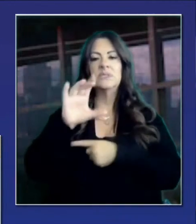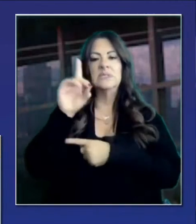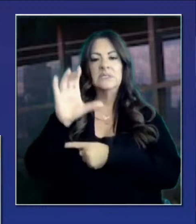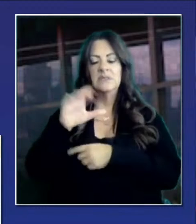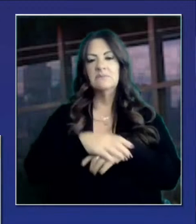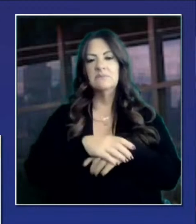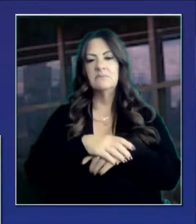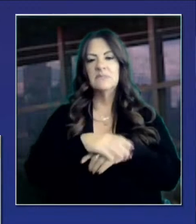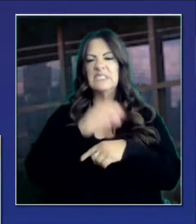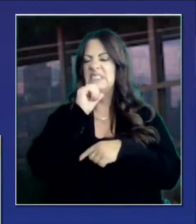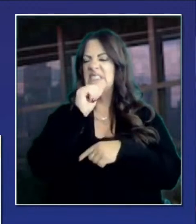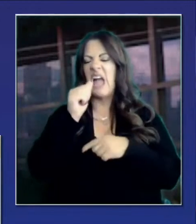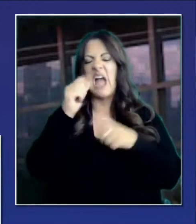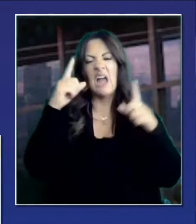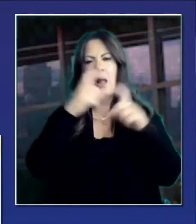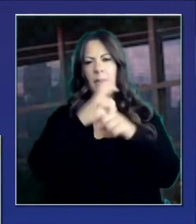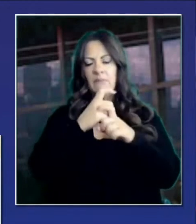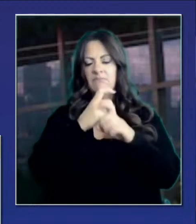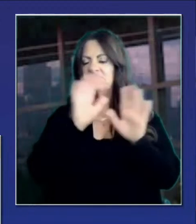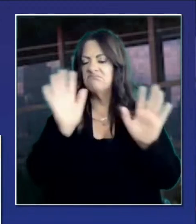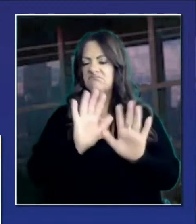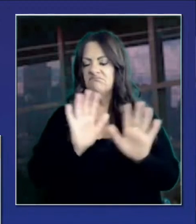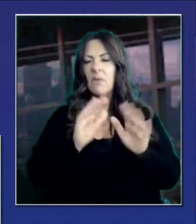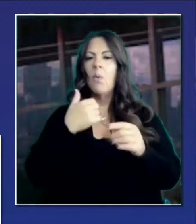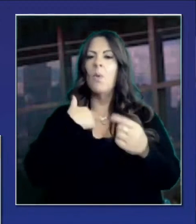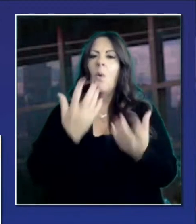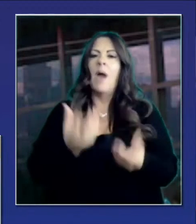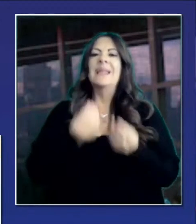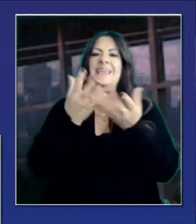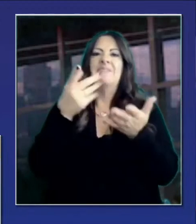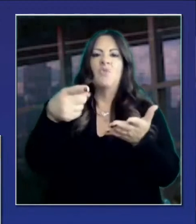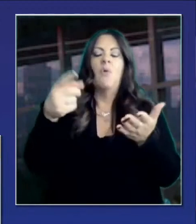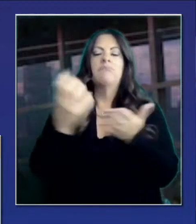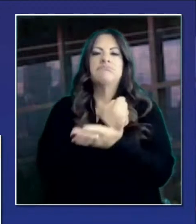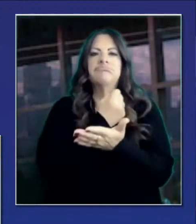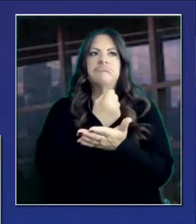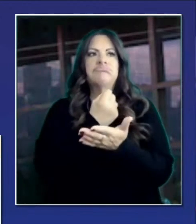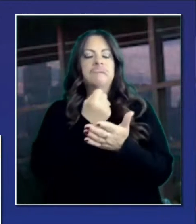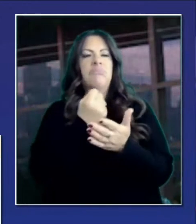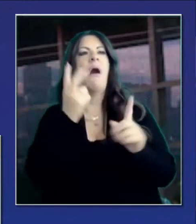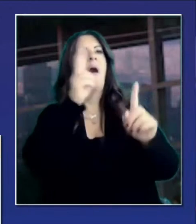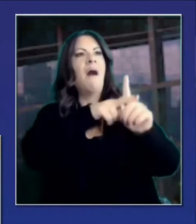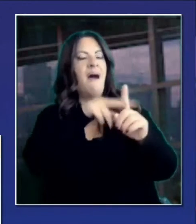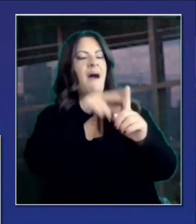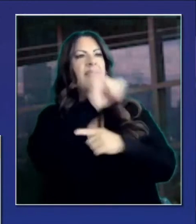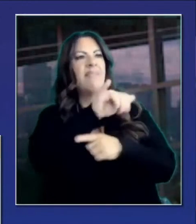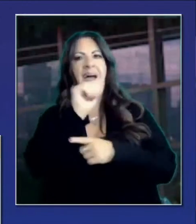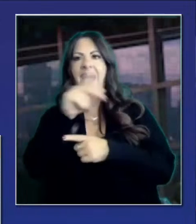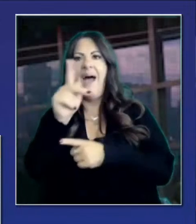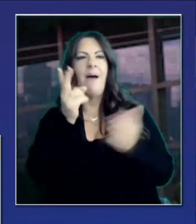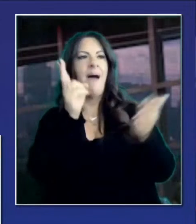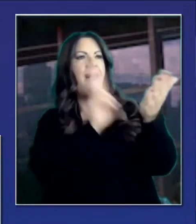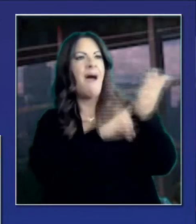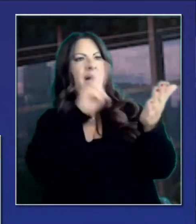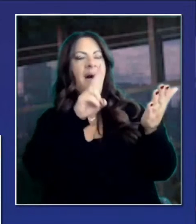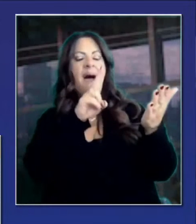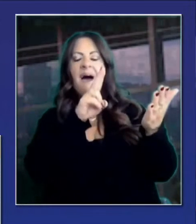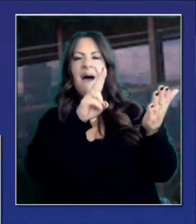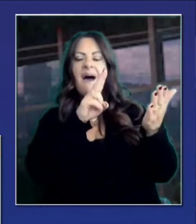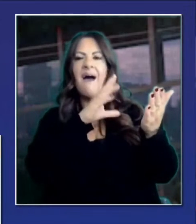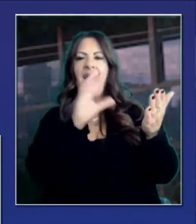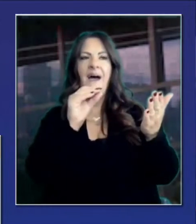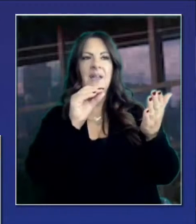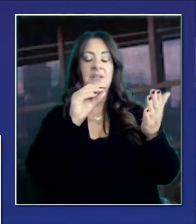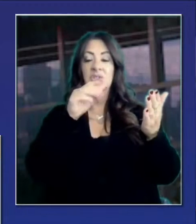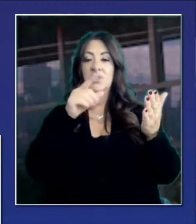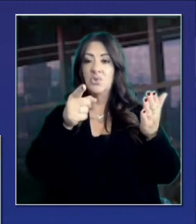complicated. We want to provide you the opportunity to sign up on this app, the My Turn platform. You sign up, you get notified via text